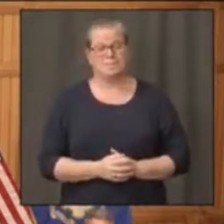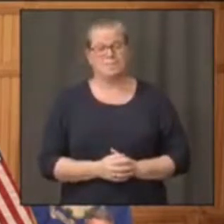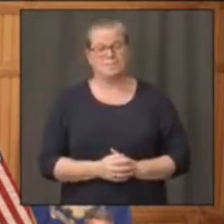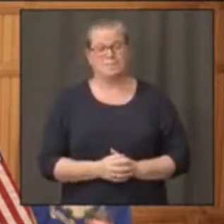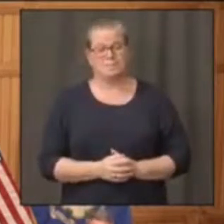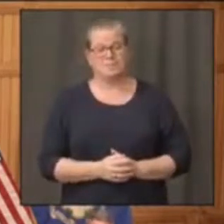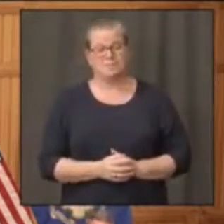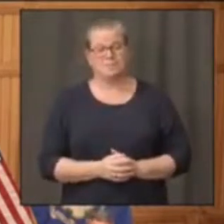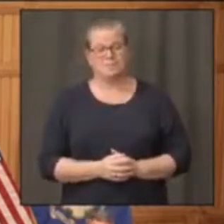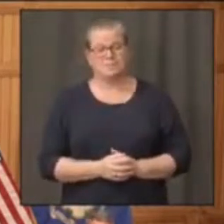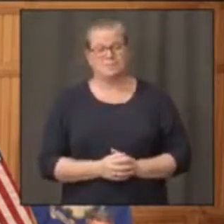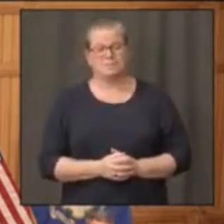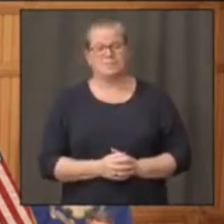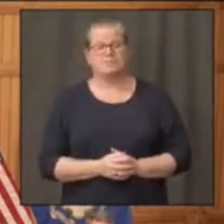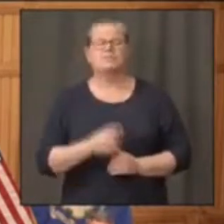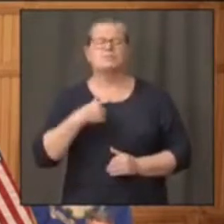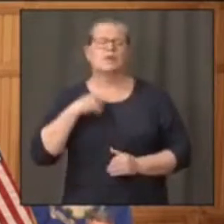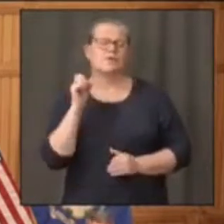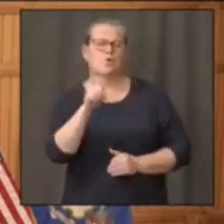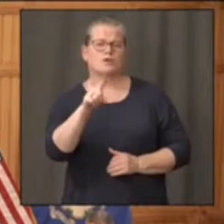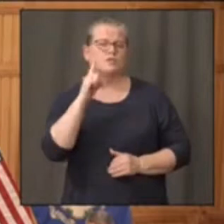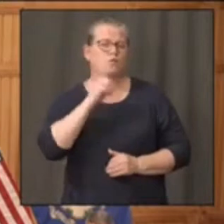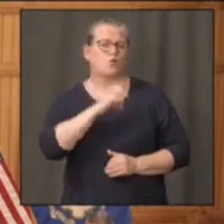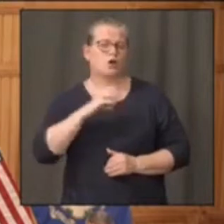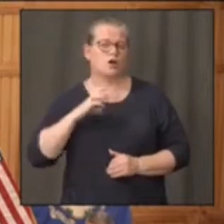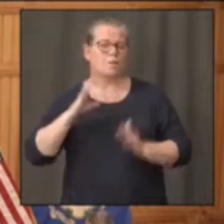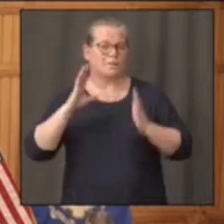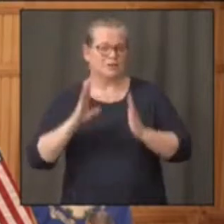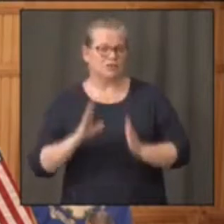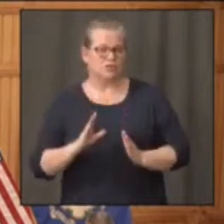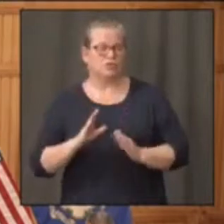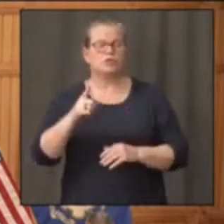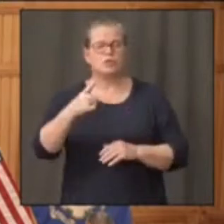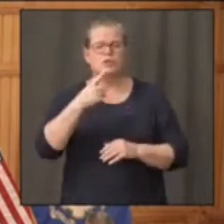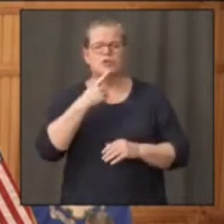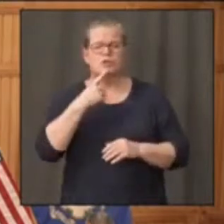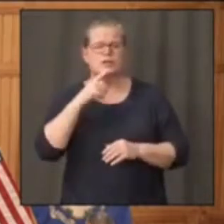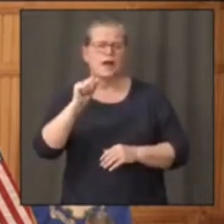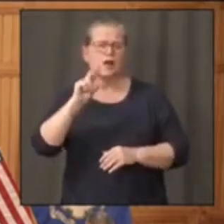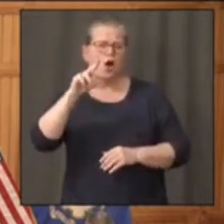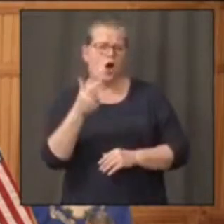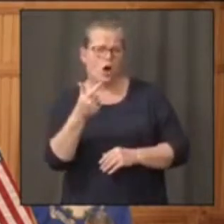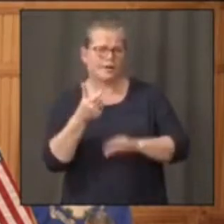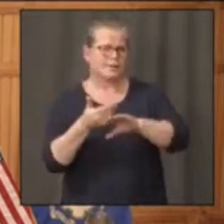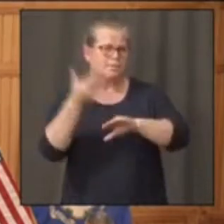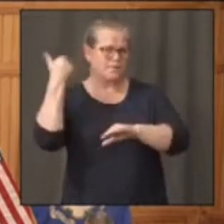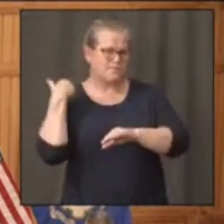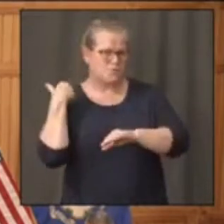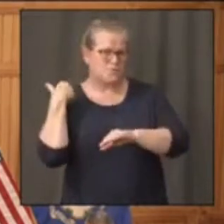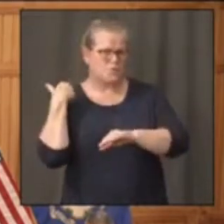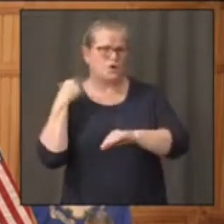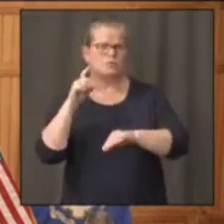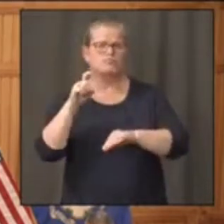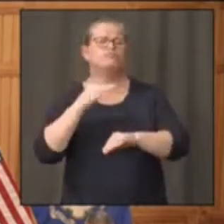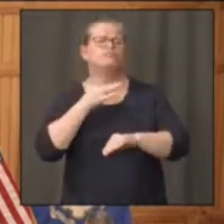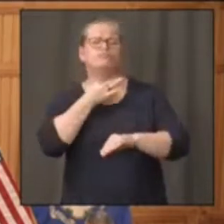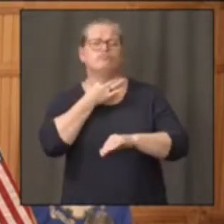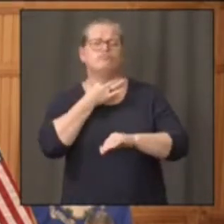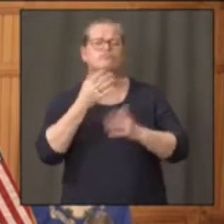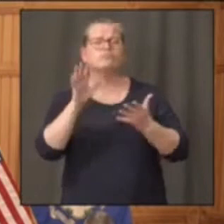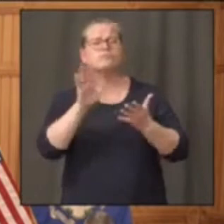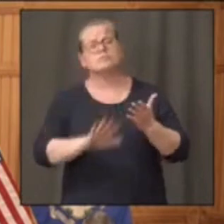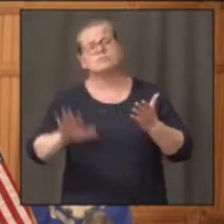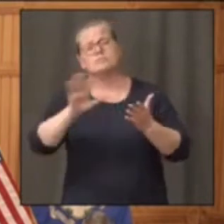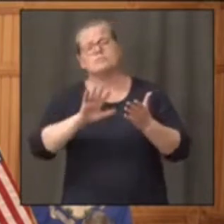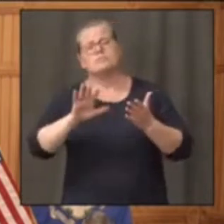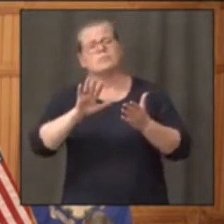My first question is for the commissioner. I know you said August beforehand, but around what time in August could parents see an